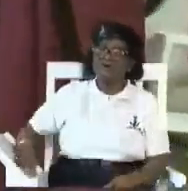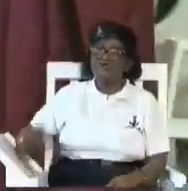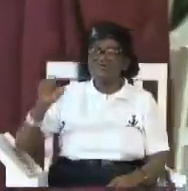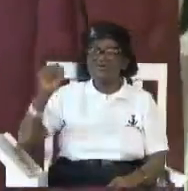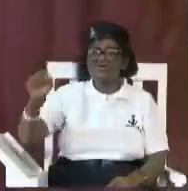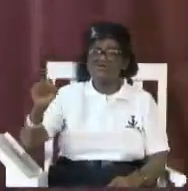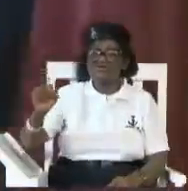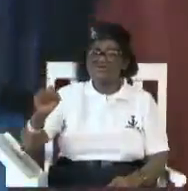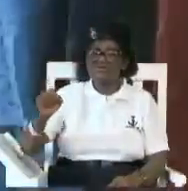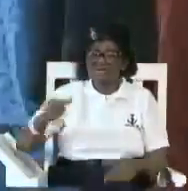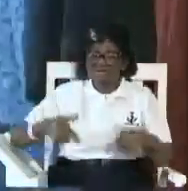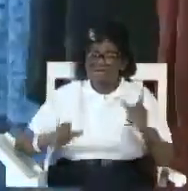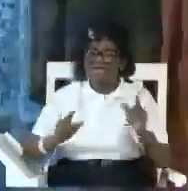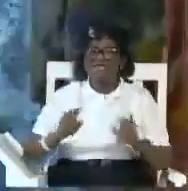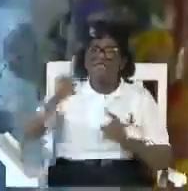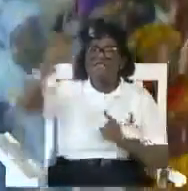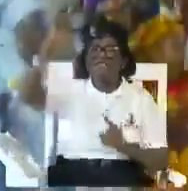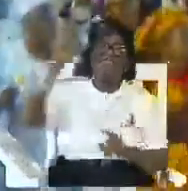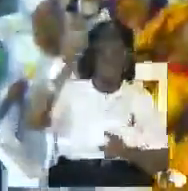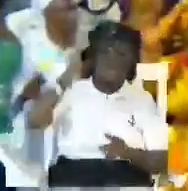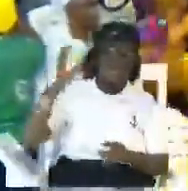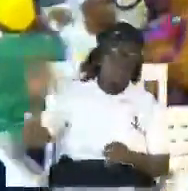Let Him hear your voice.